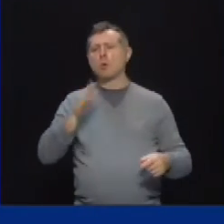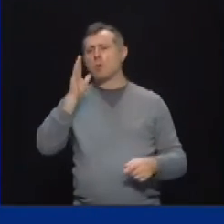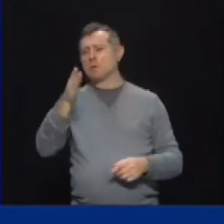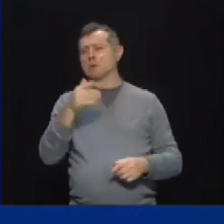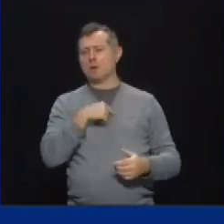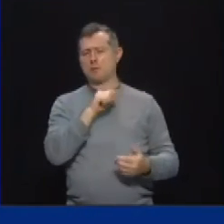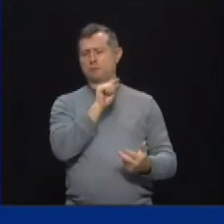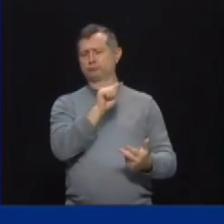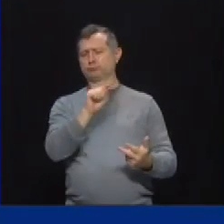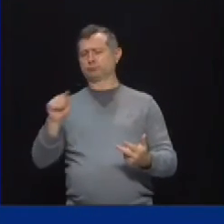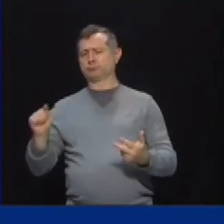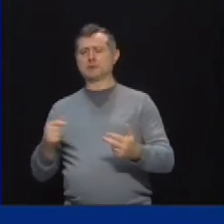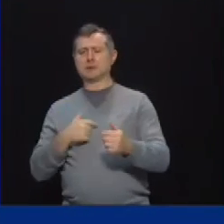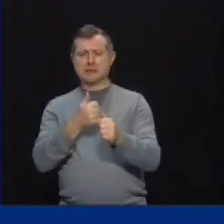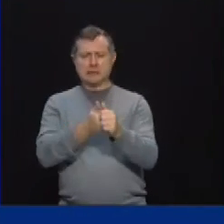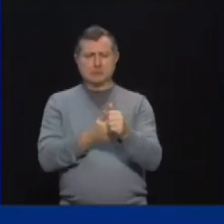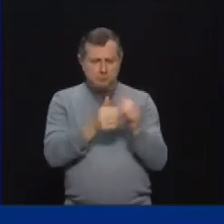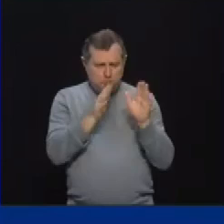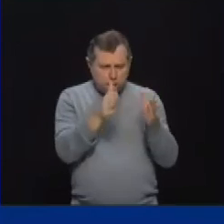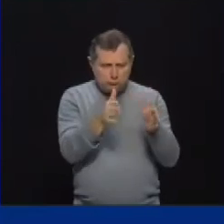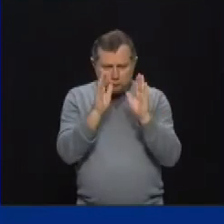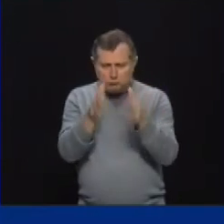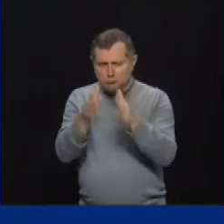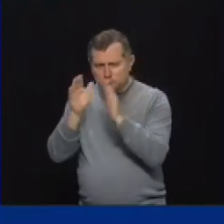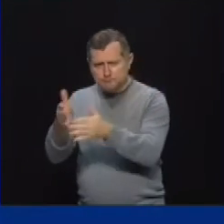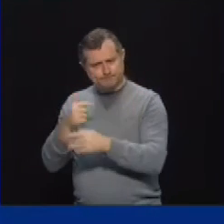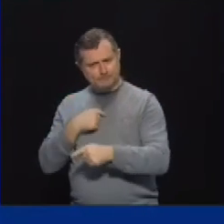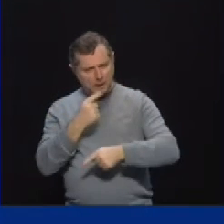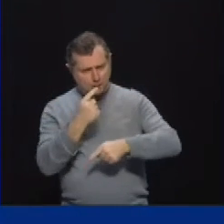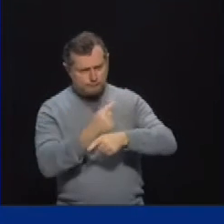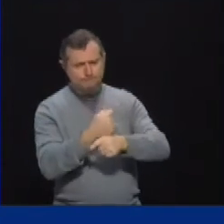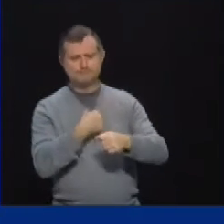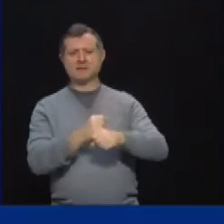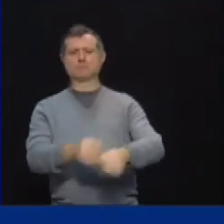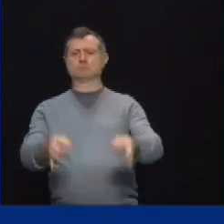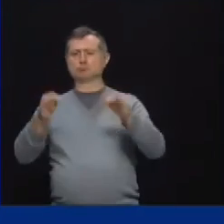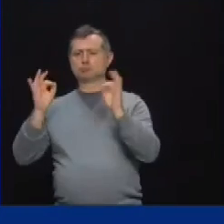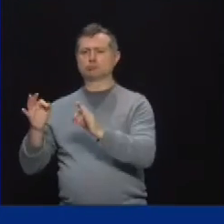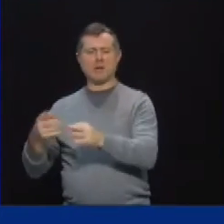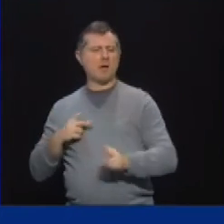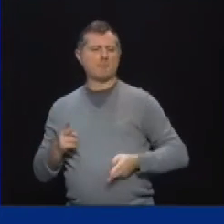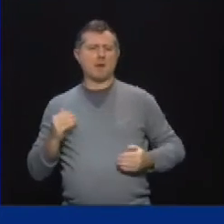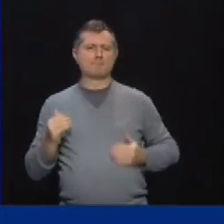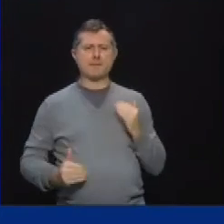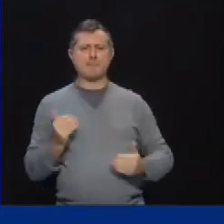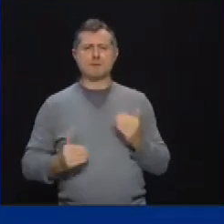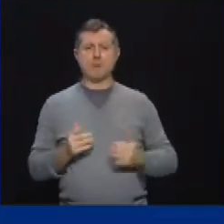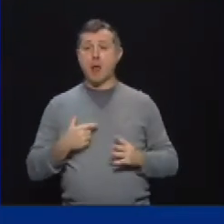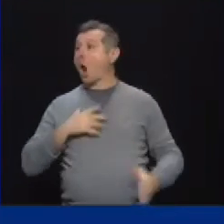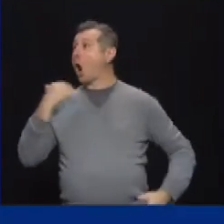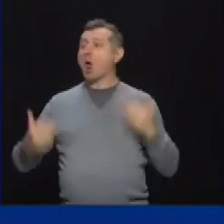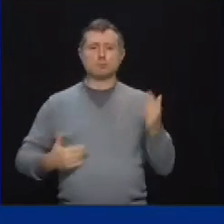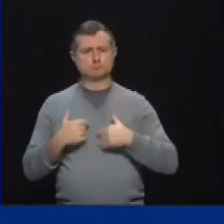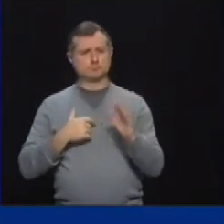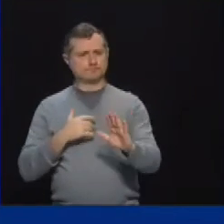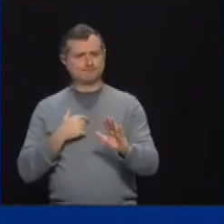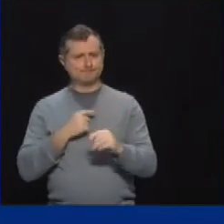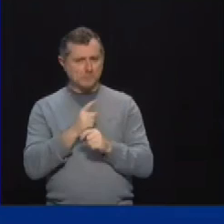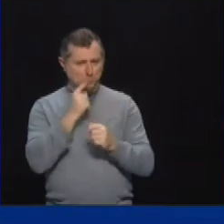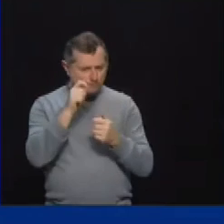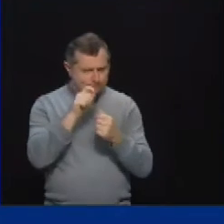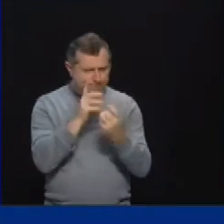right conclusions. And that's what I'm going to do. I'm not going to rush to judgment. But I'm also know that some of these projects need to happen